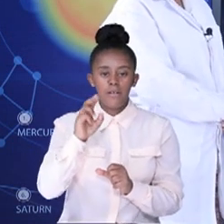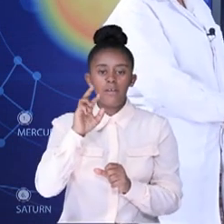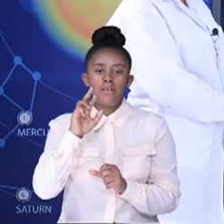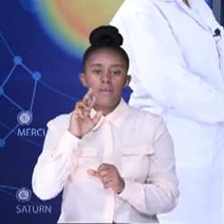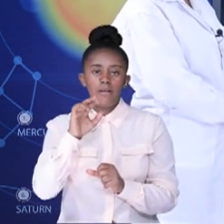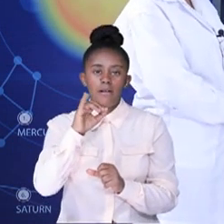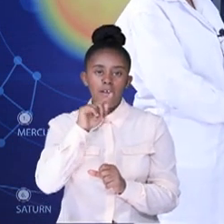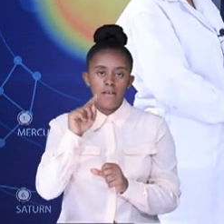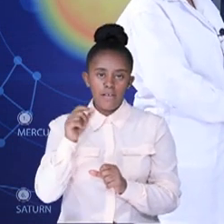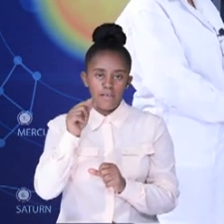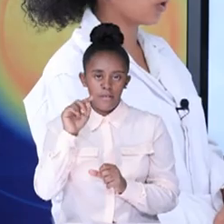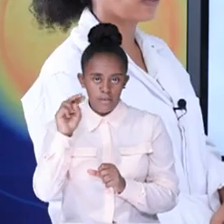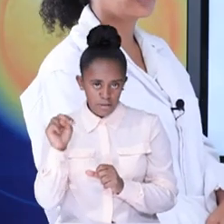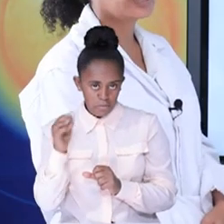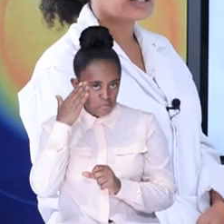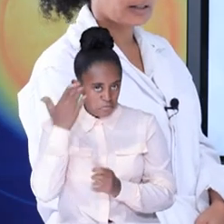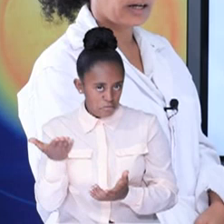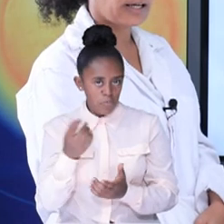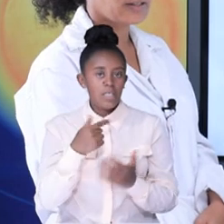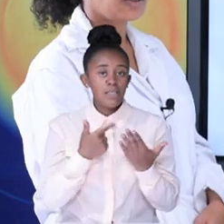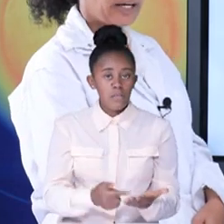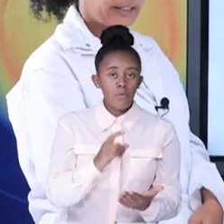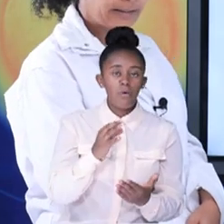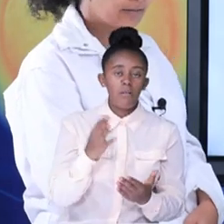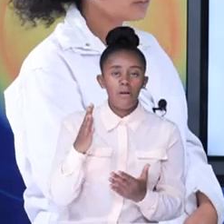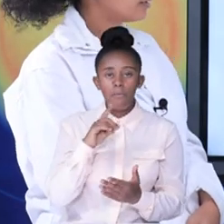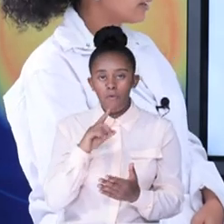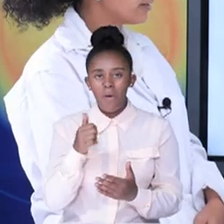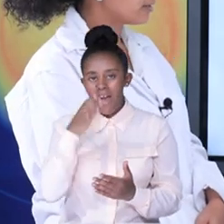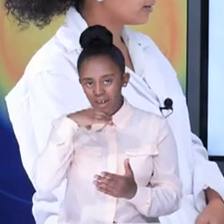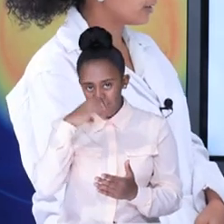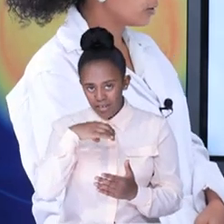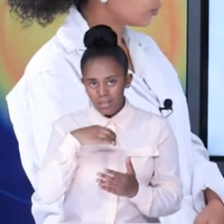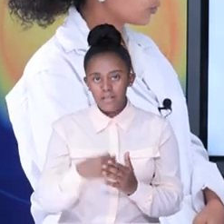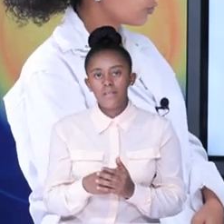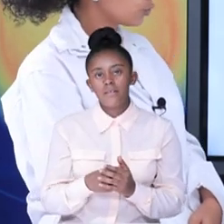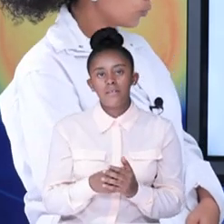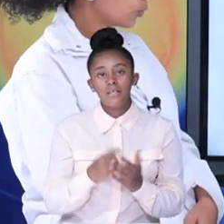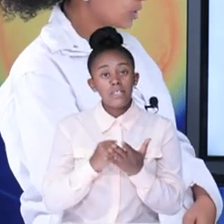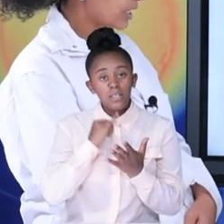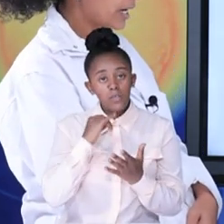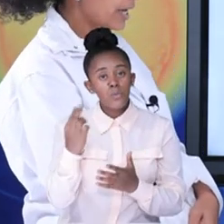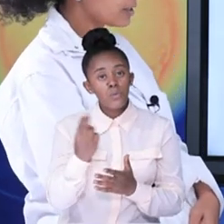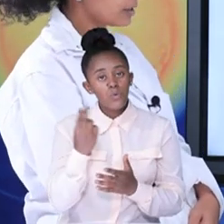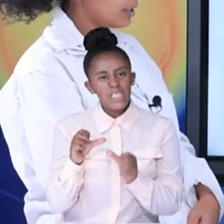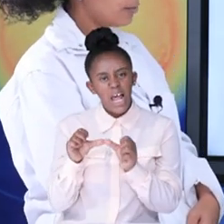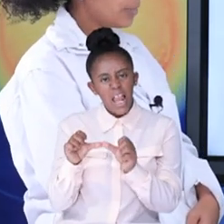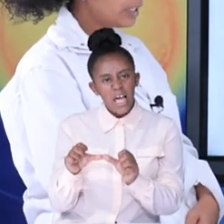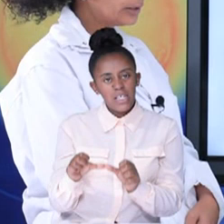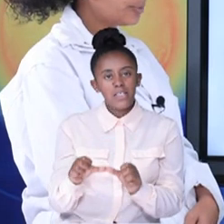know that this is one type of sterilizing by heat, and it is used to